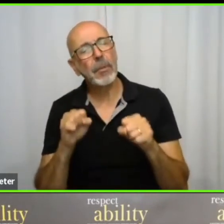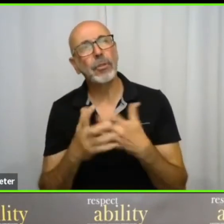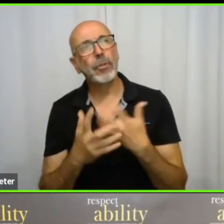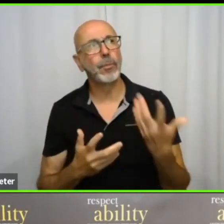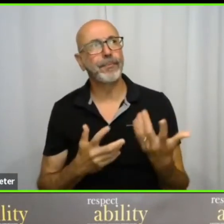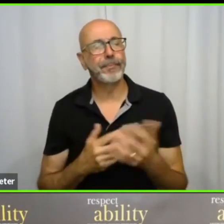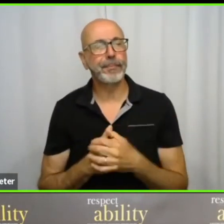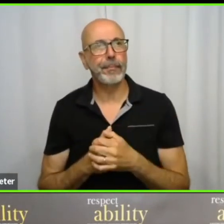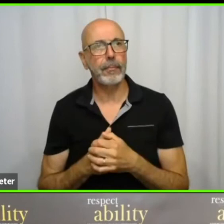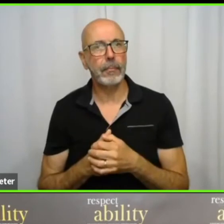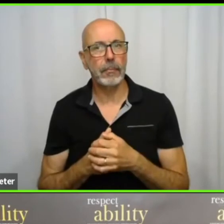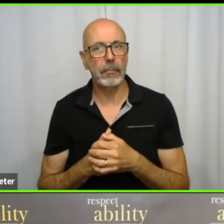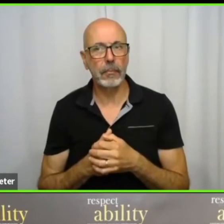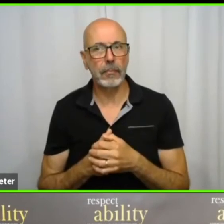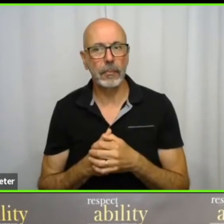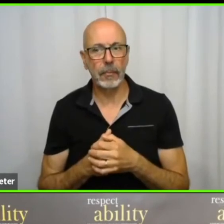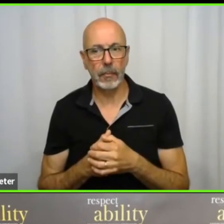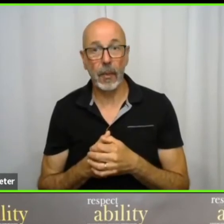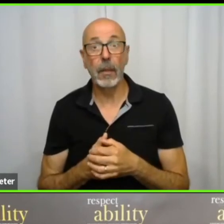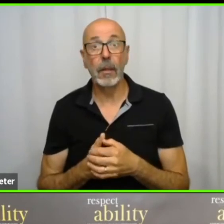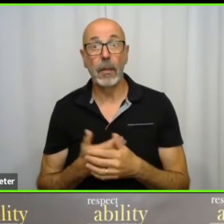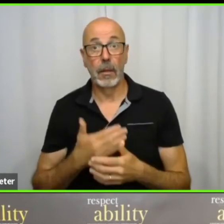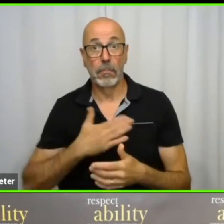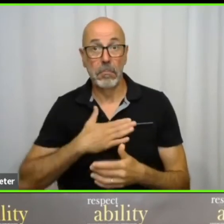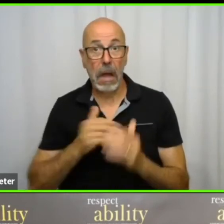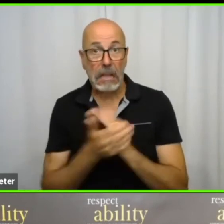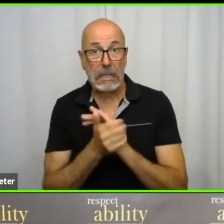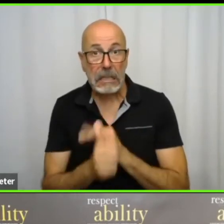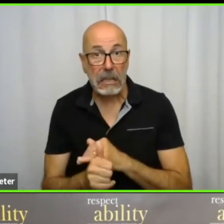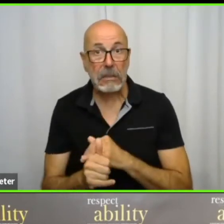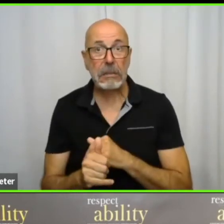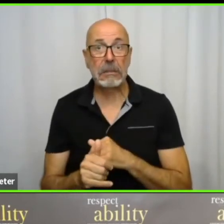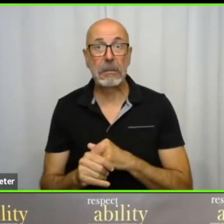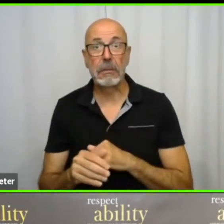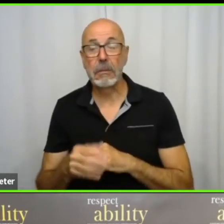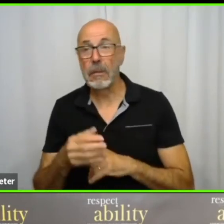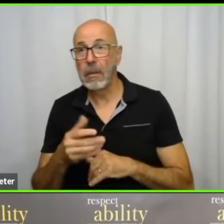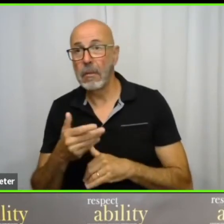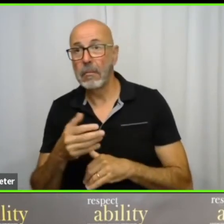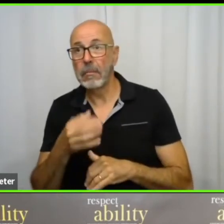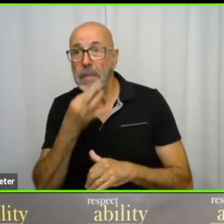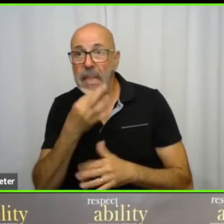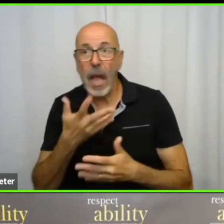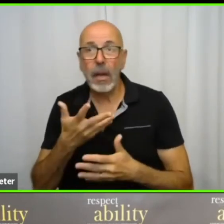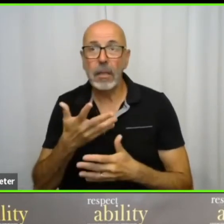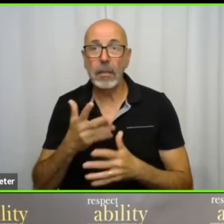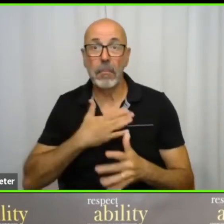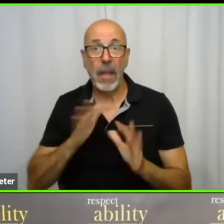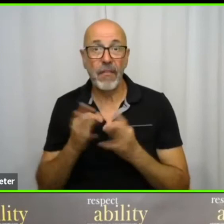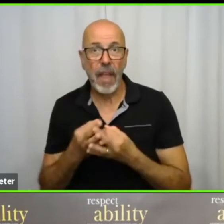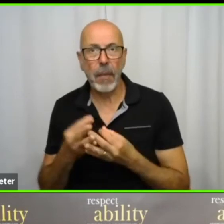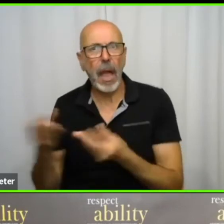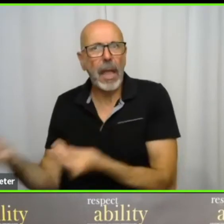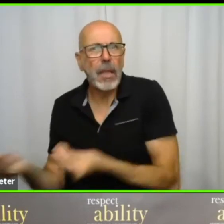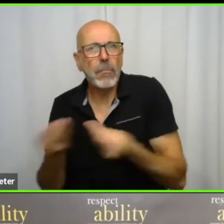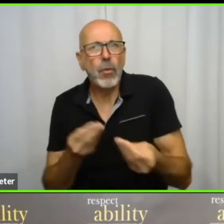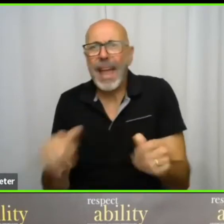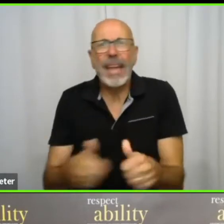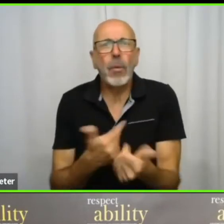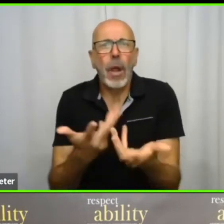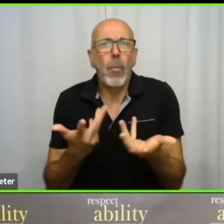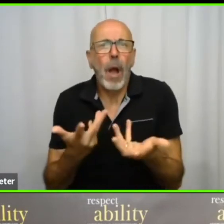to bring my skills and talents and my family wherever kind of those opportunities might present itself in the